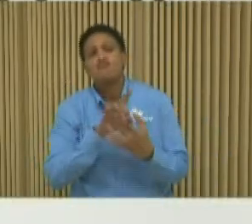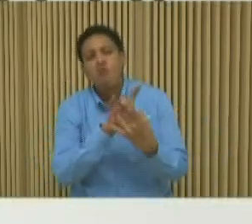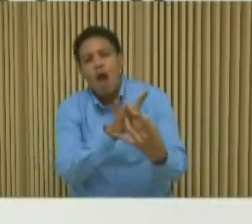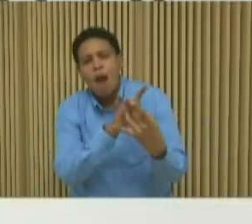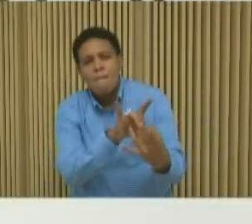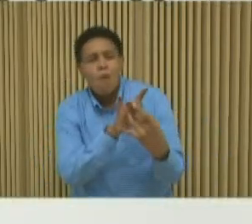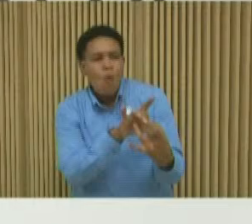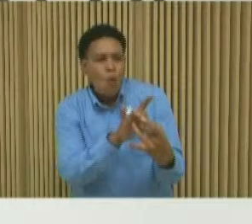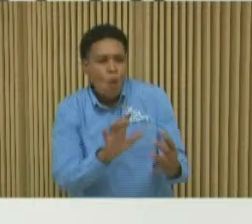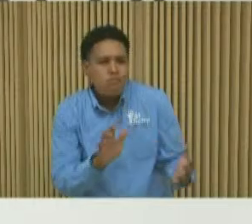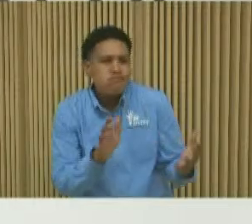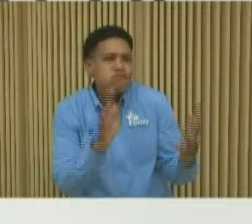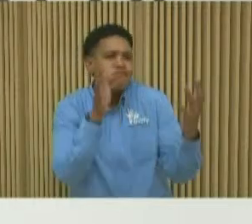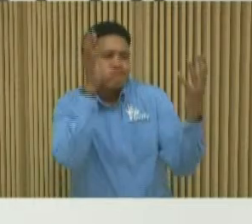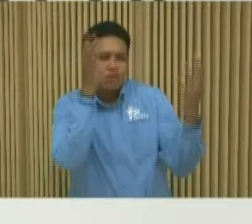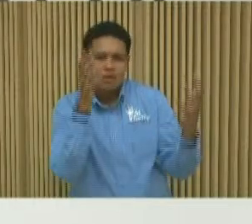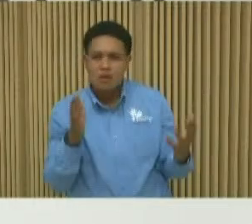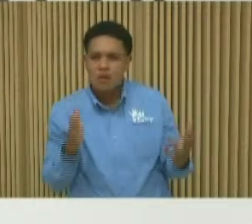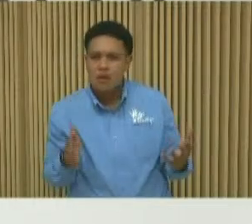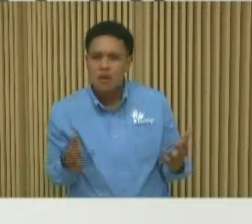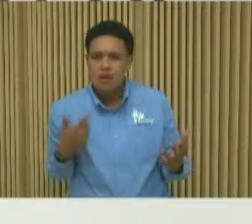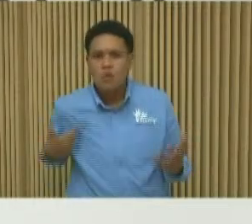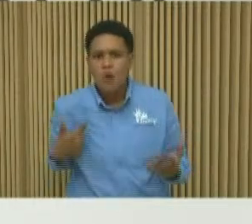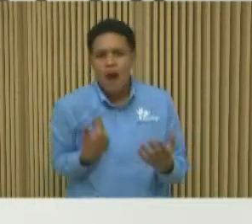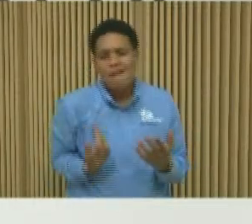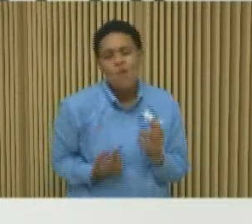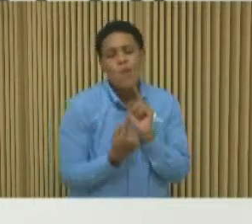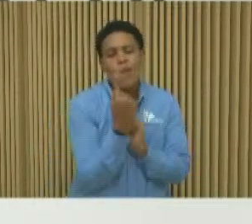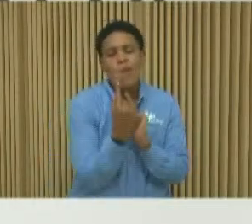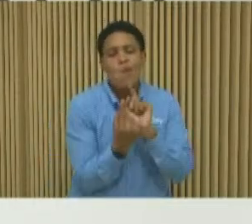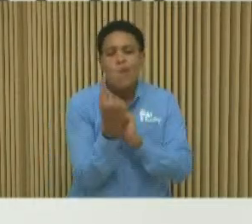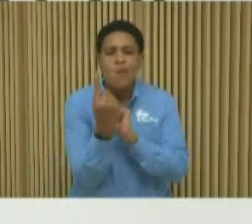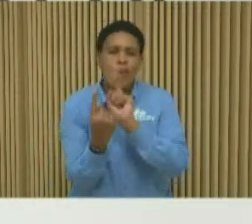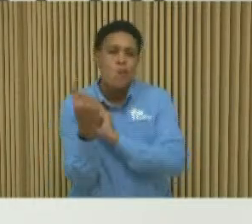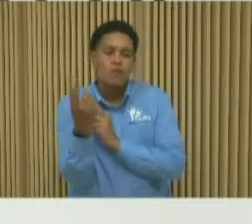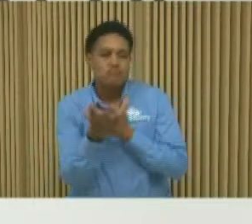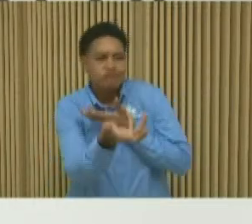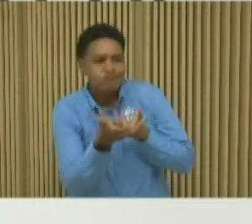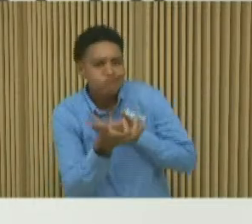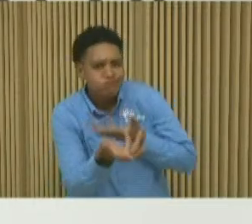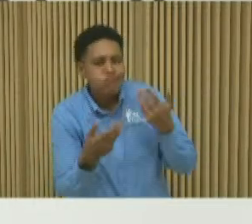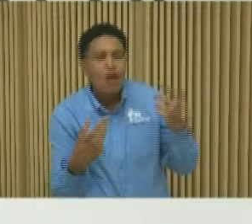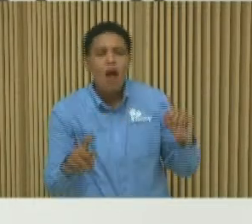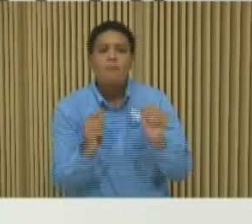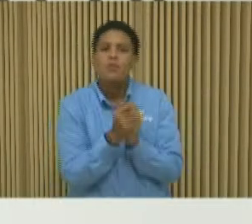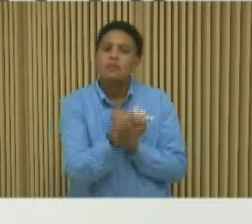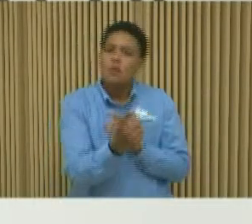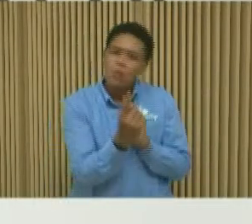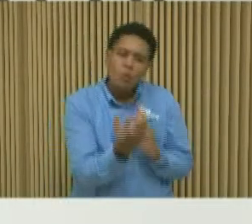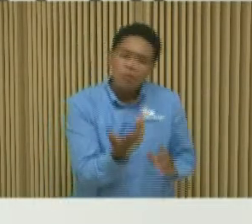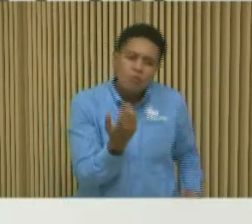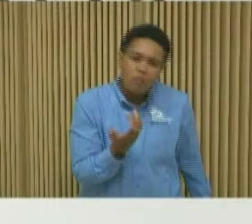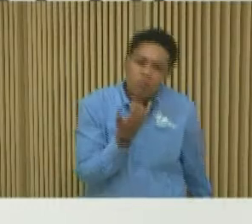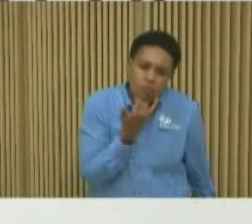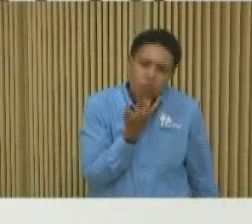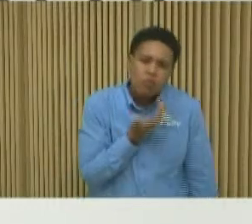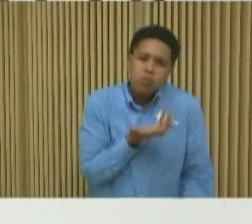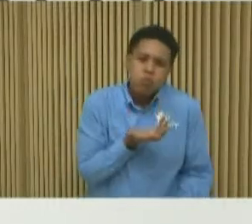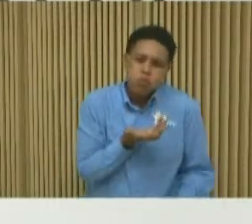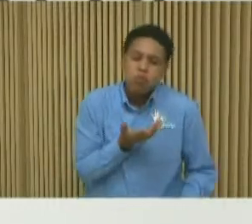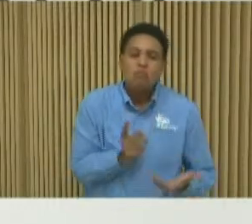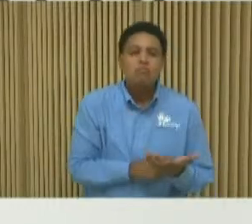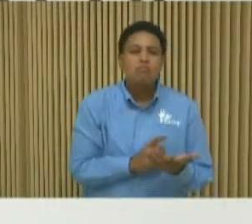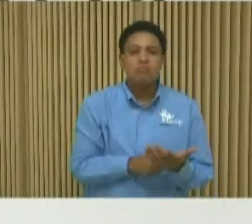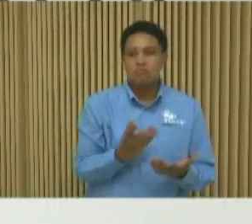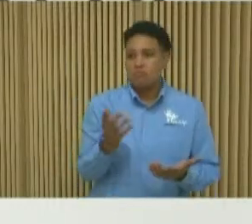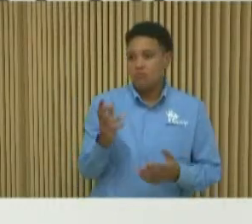building. We had one-on-one conversations with them. And of course, the parents